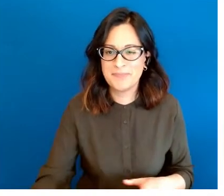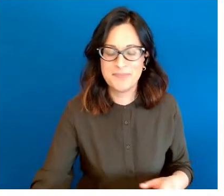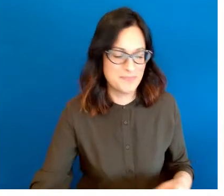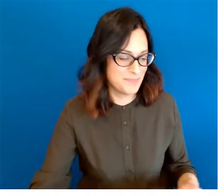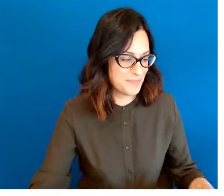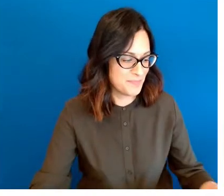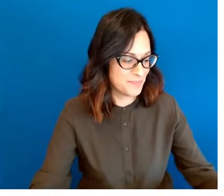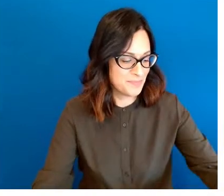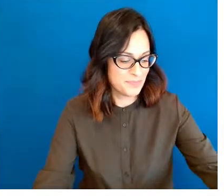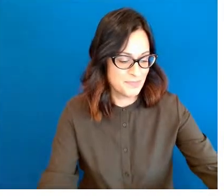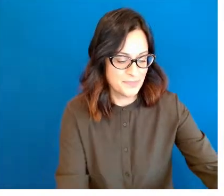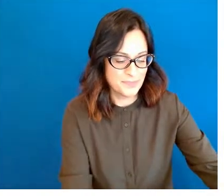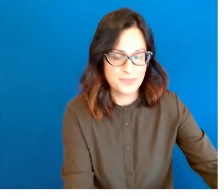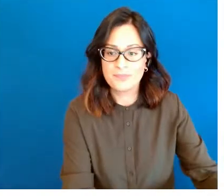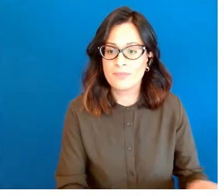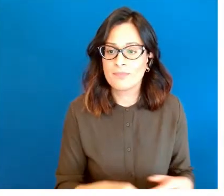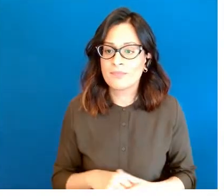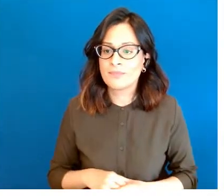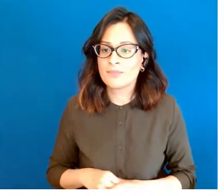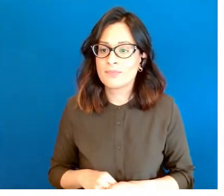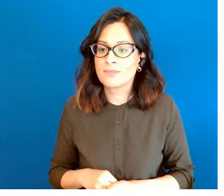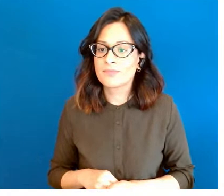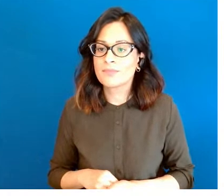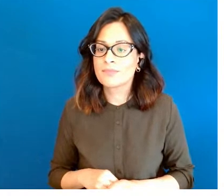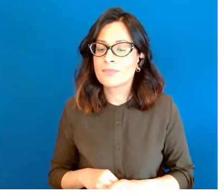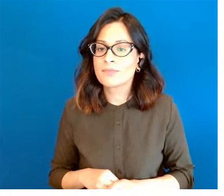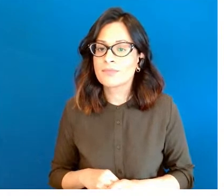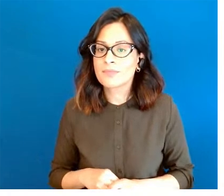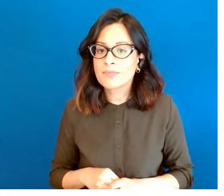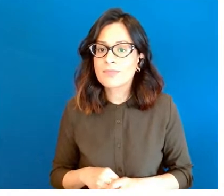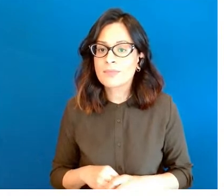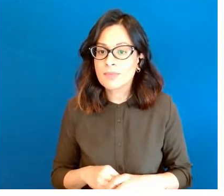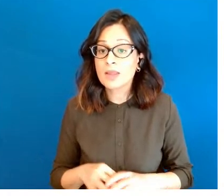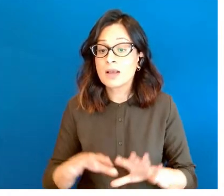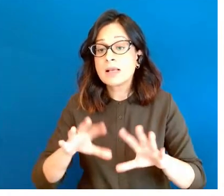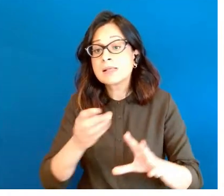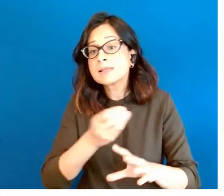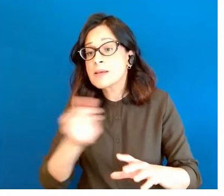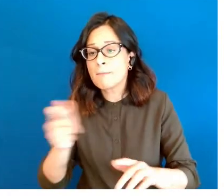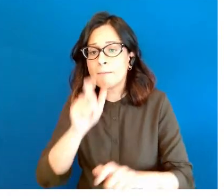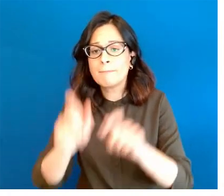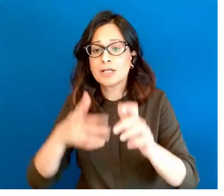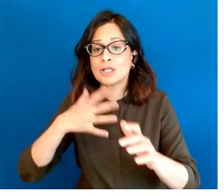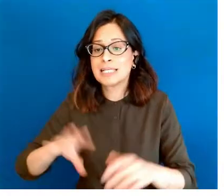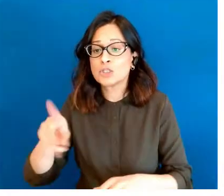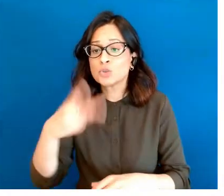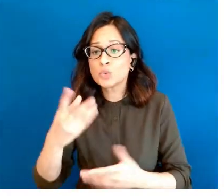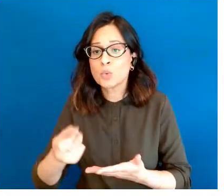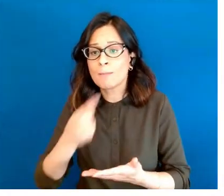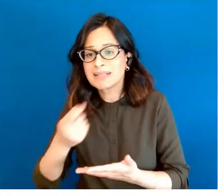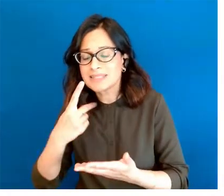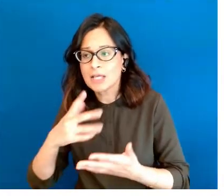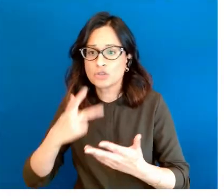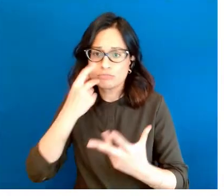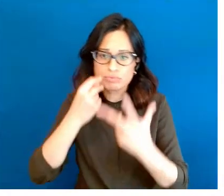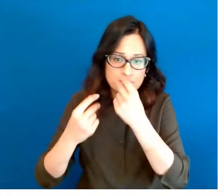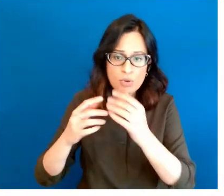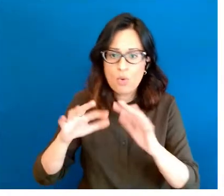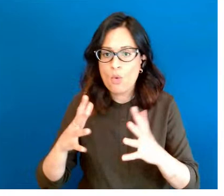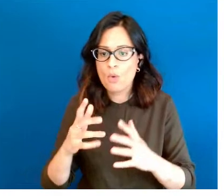Many patients require more than 2 medications to get things under control, and many patients will be using up to 4 or